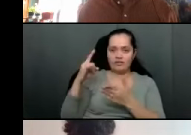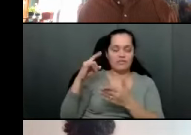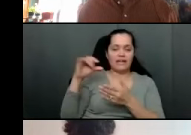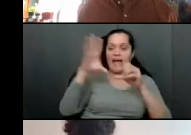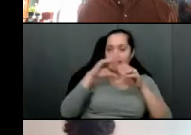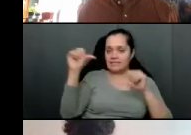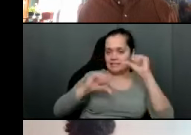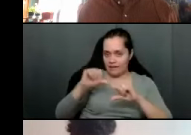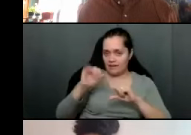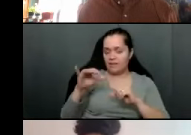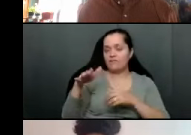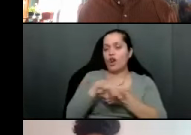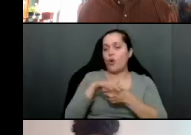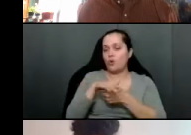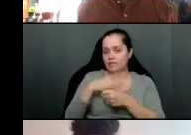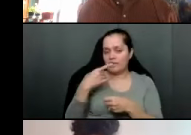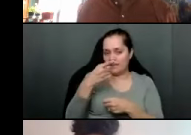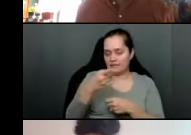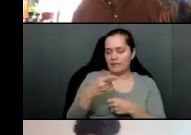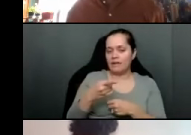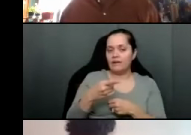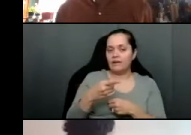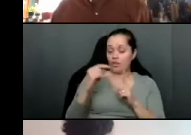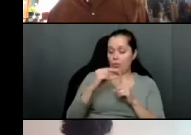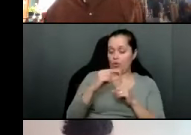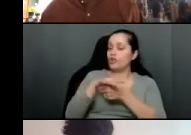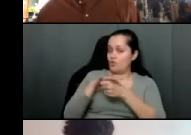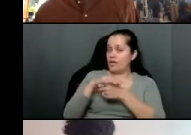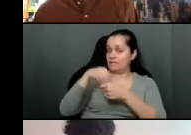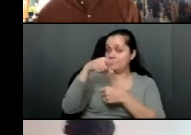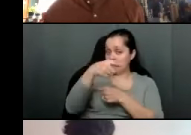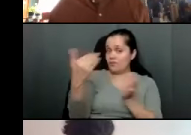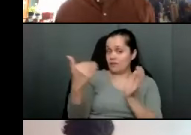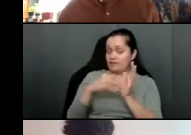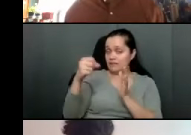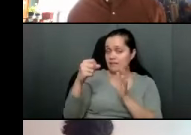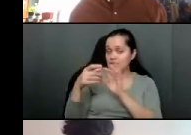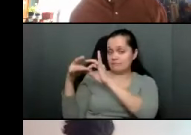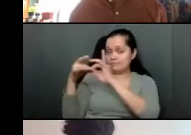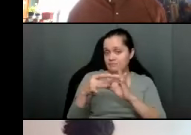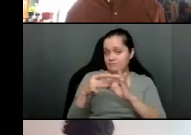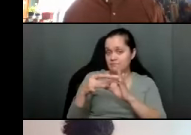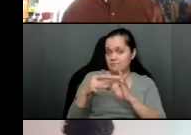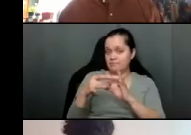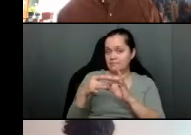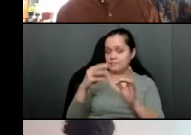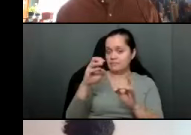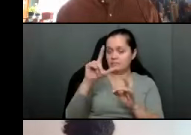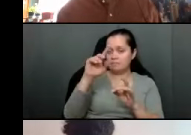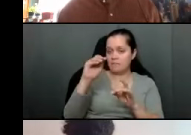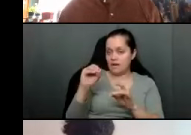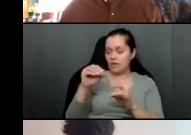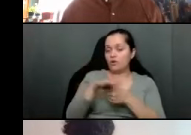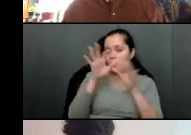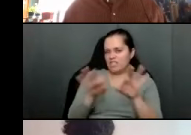science of location. There's the word location in there. Again, ties up with the motto, location